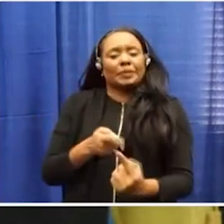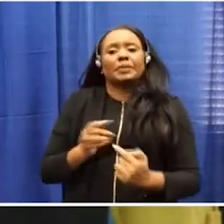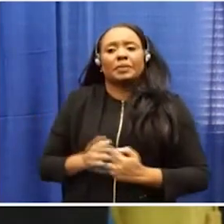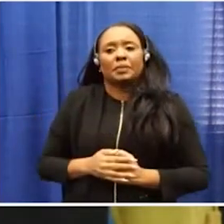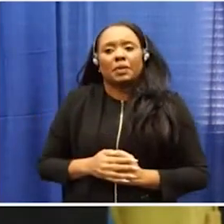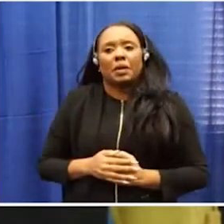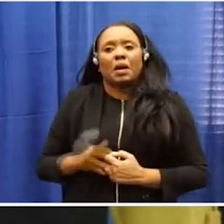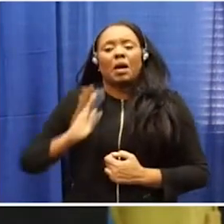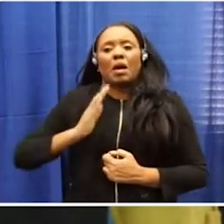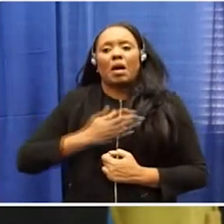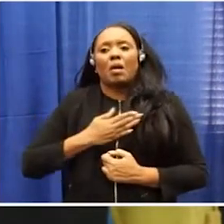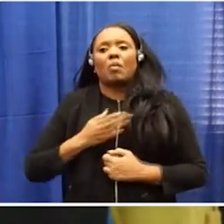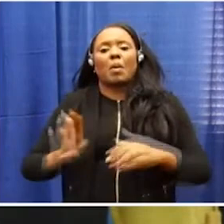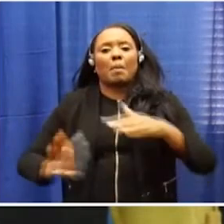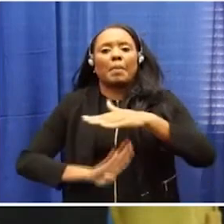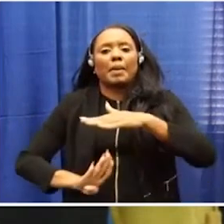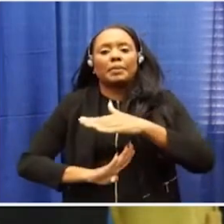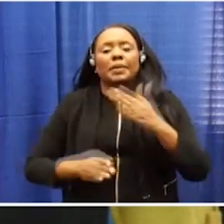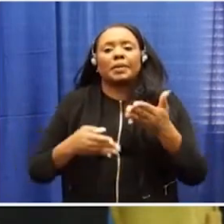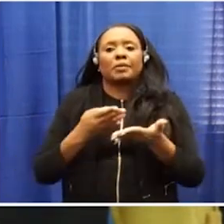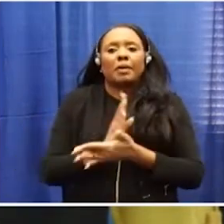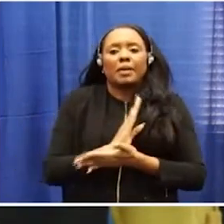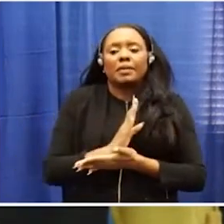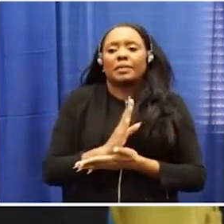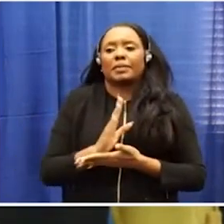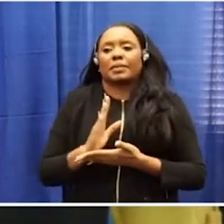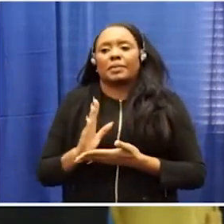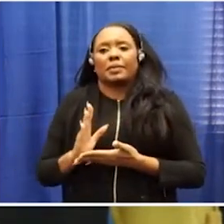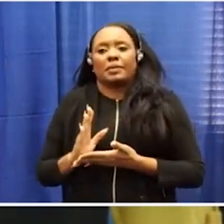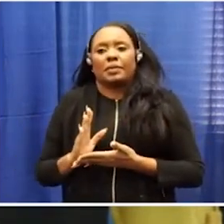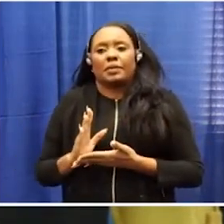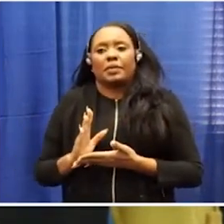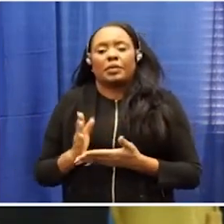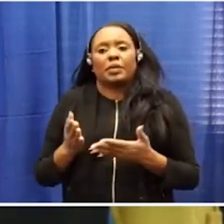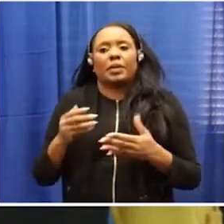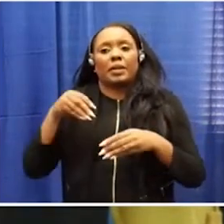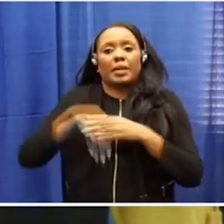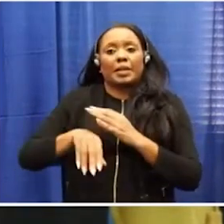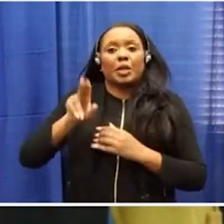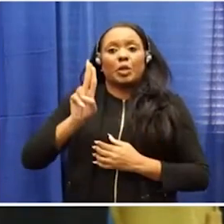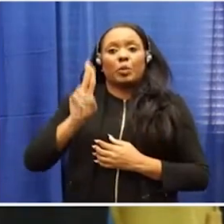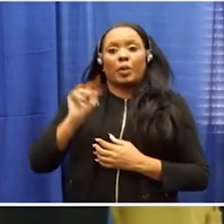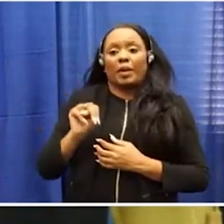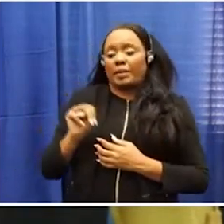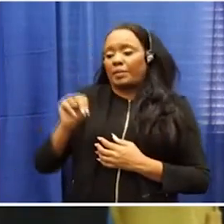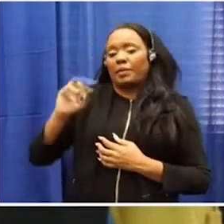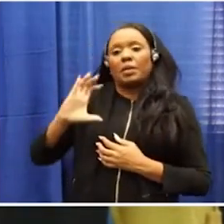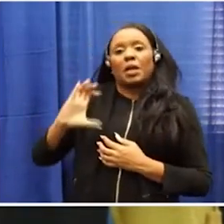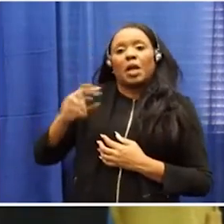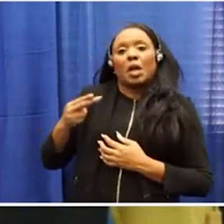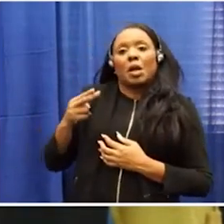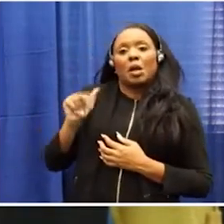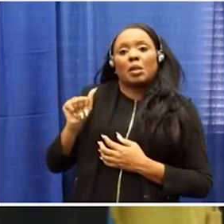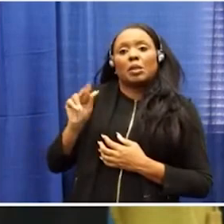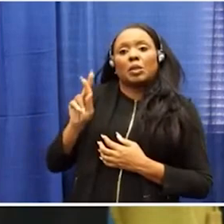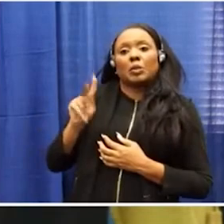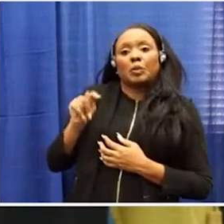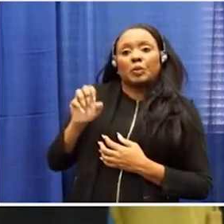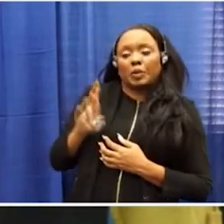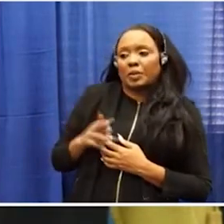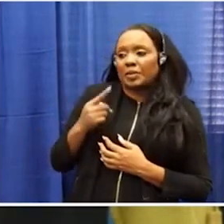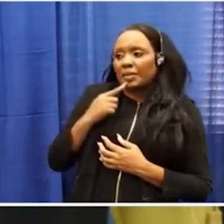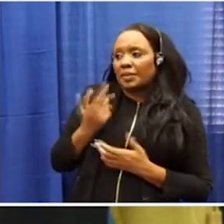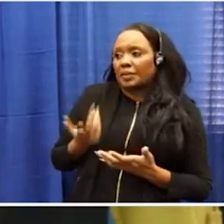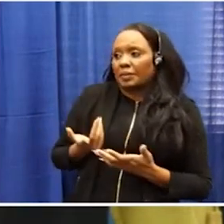and principles outlined in the United Nations Charter include imperative tenets such